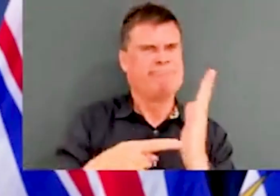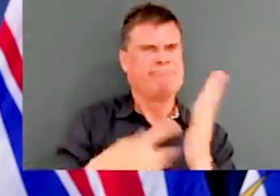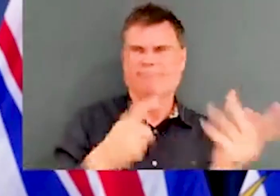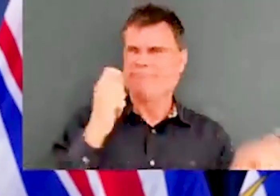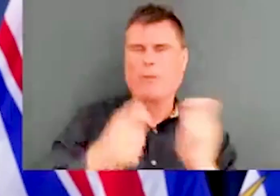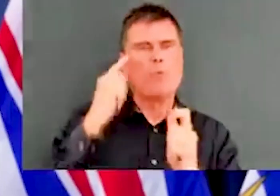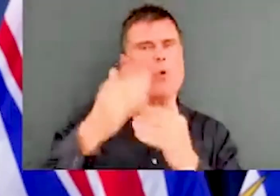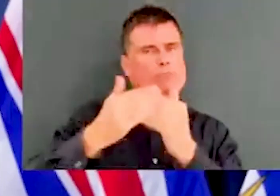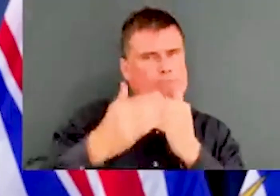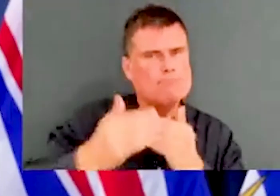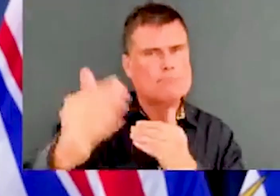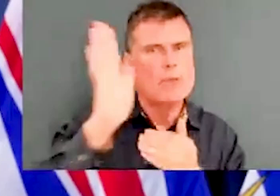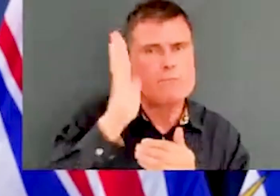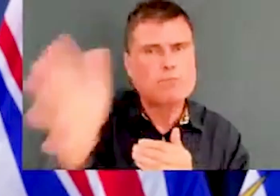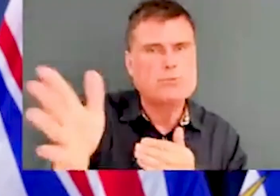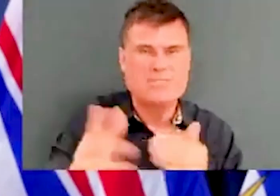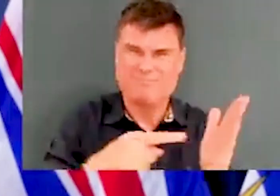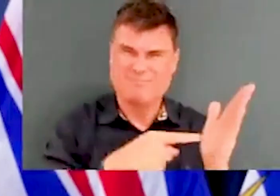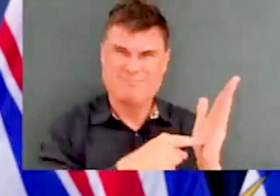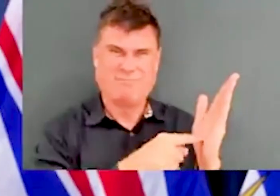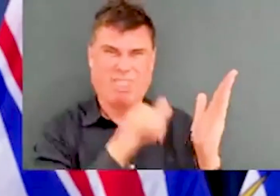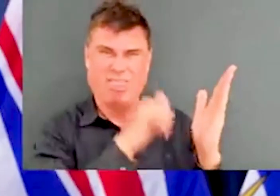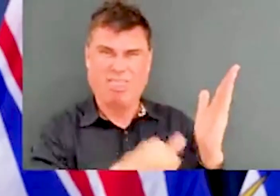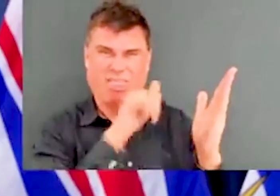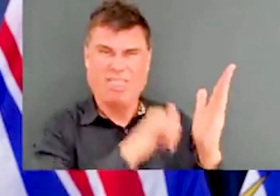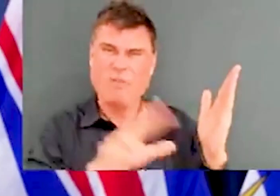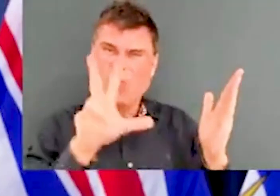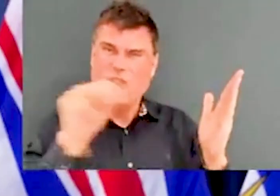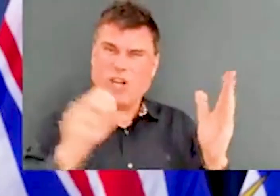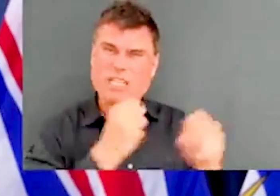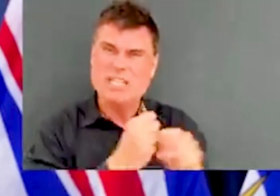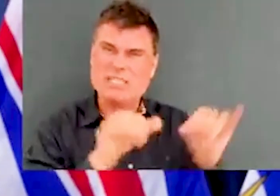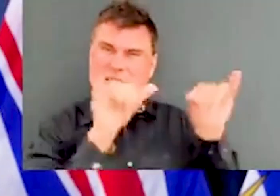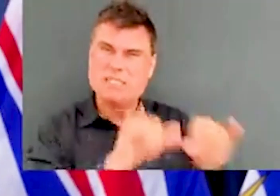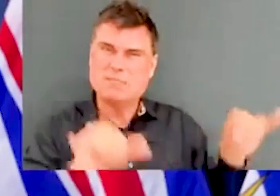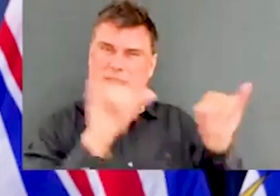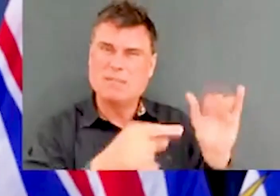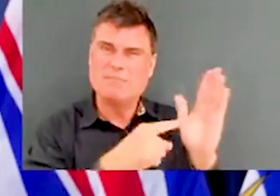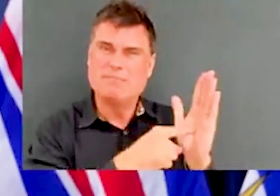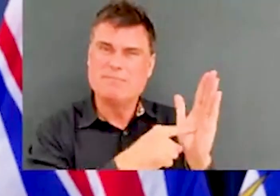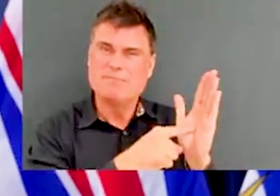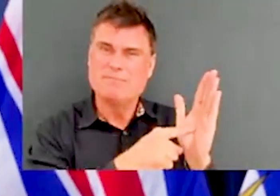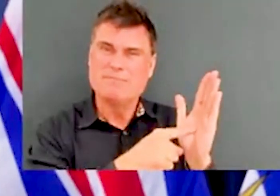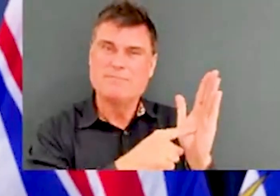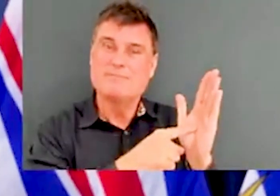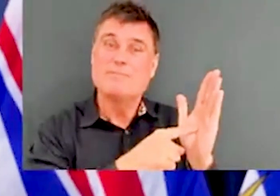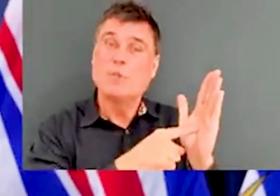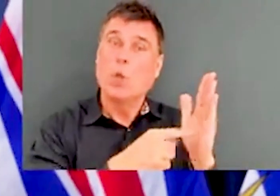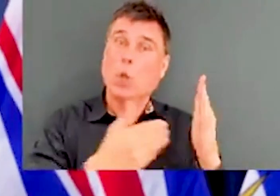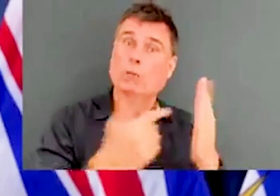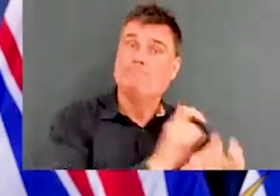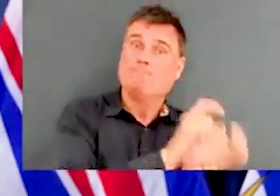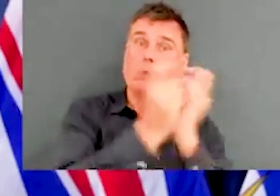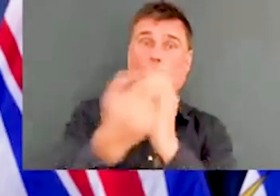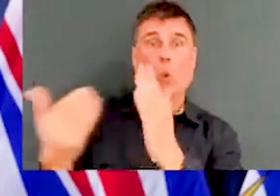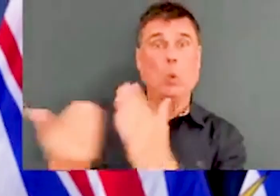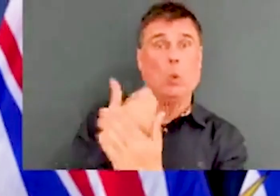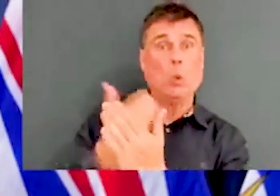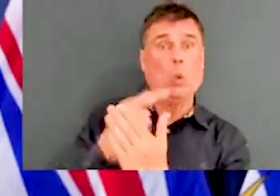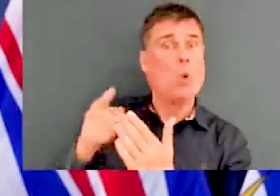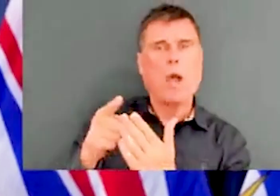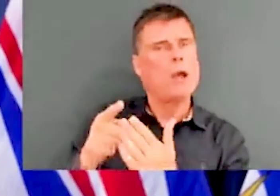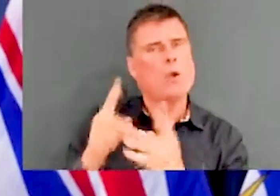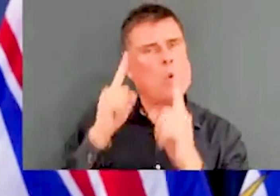is a strong result for British Columbians by providing a fair return on public resources to support vital public